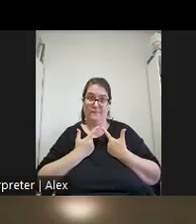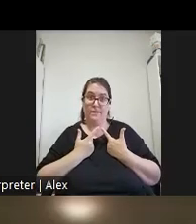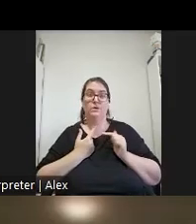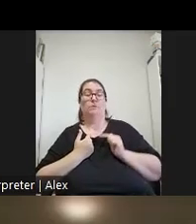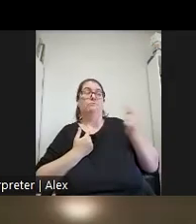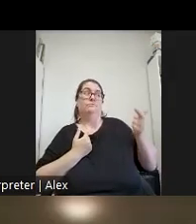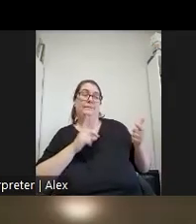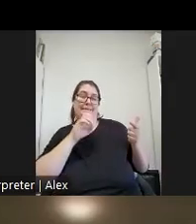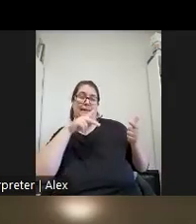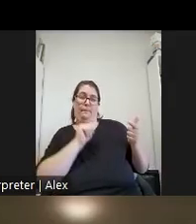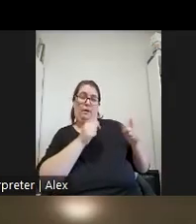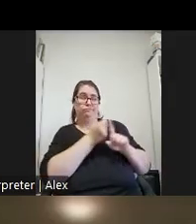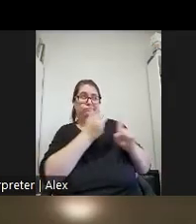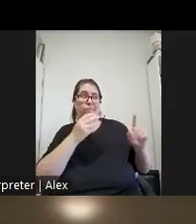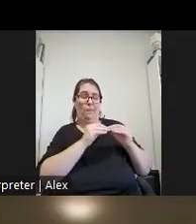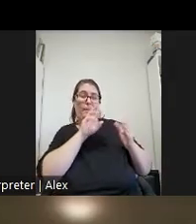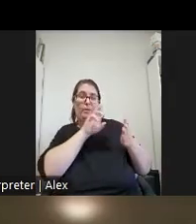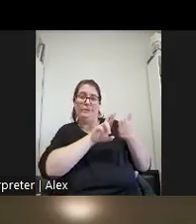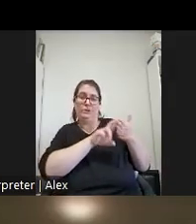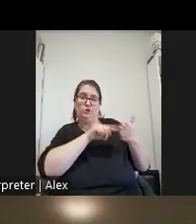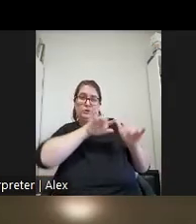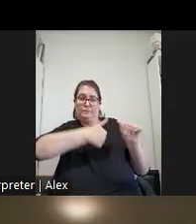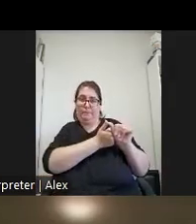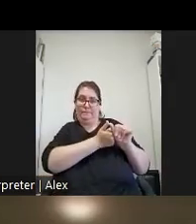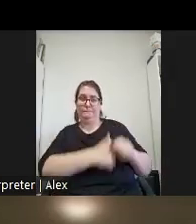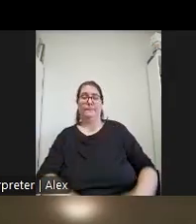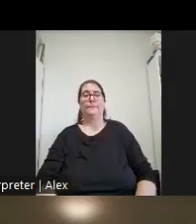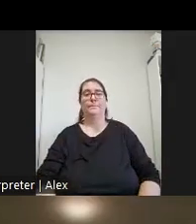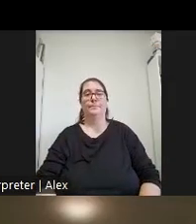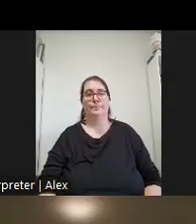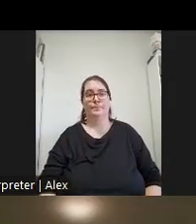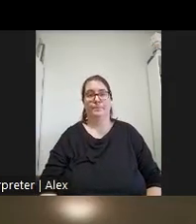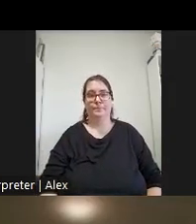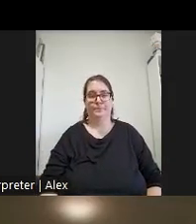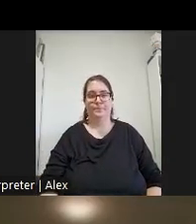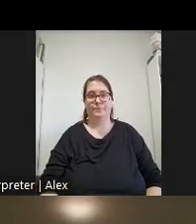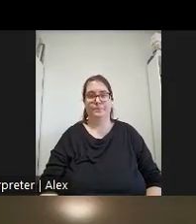she can talk a little bit more about the research that went into the RISA tool.